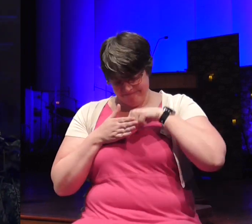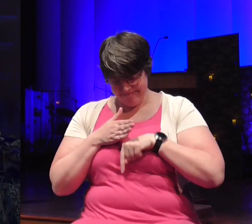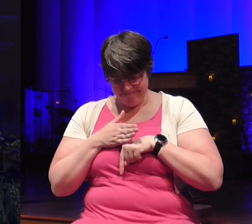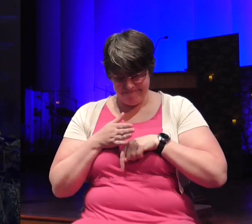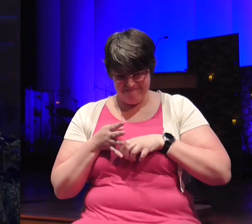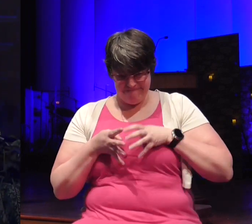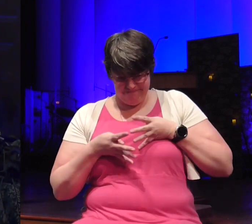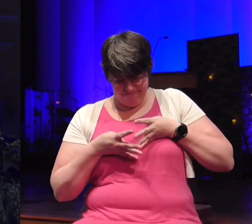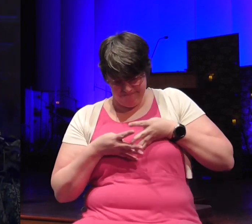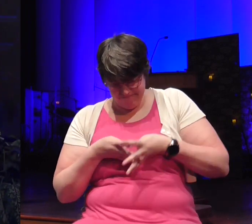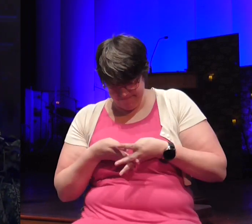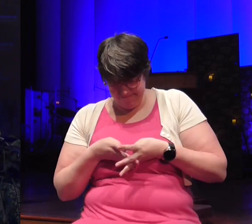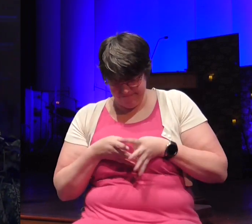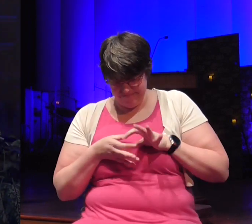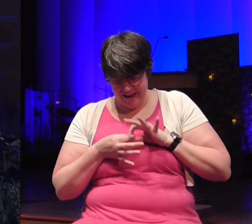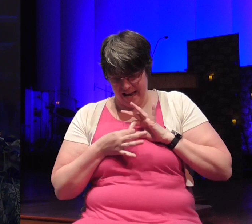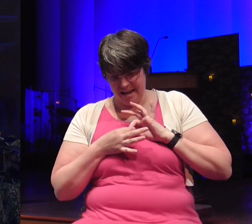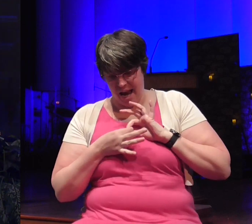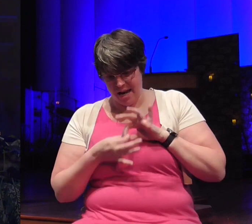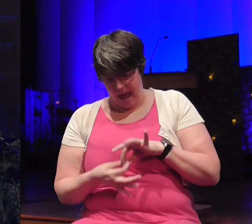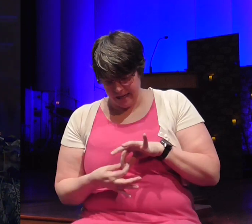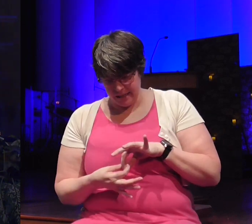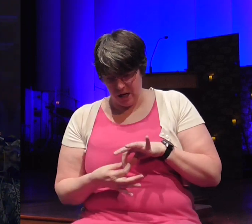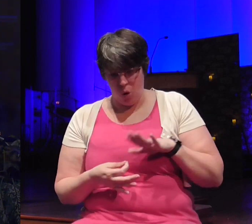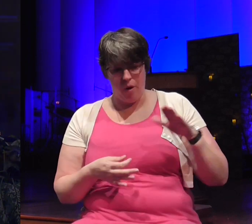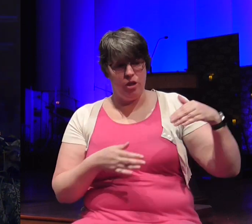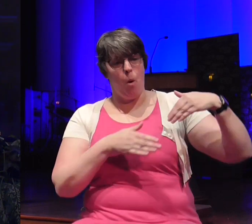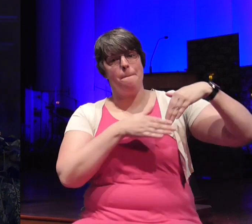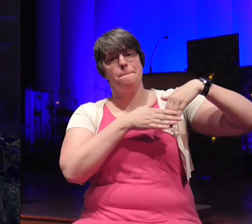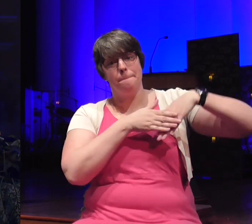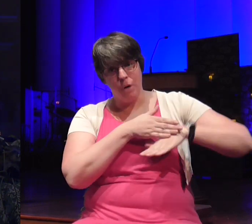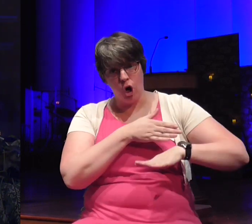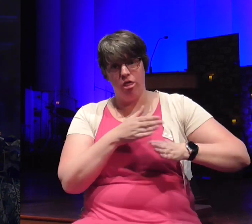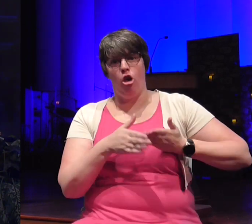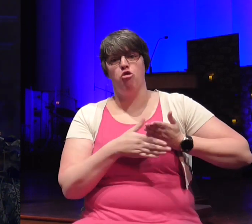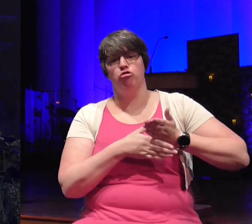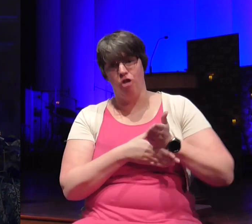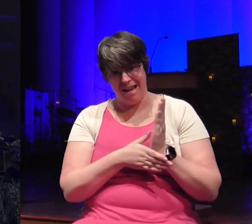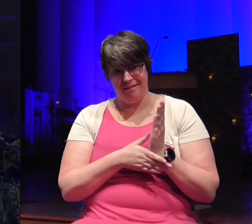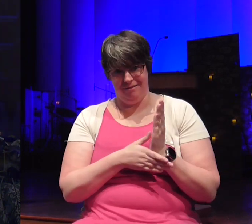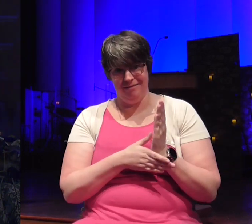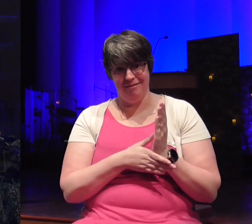reconnecting you with your birthright and your greatness.